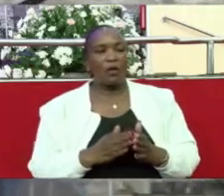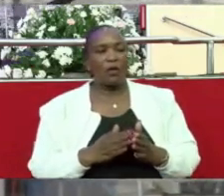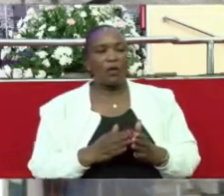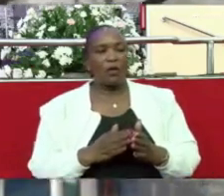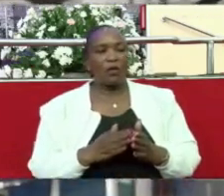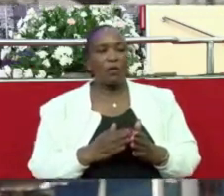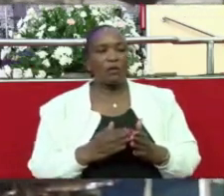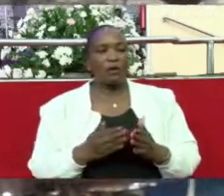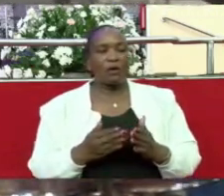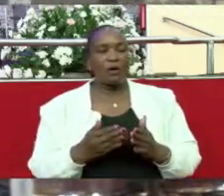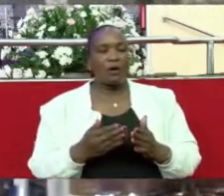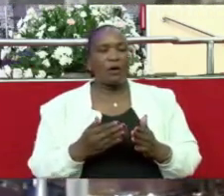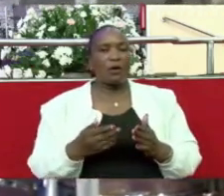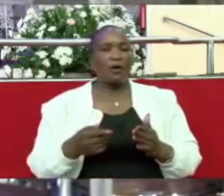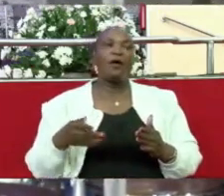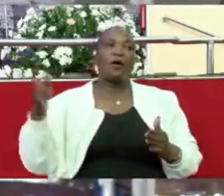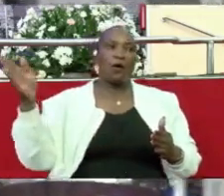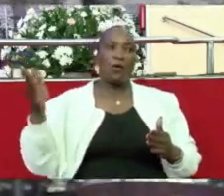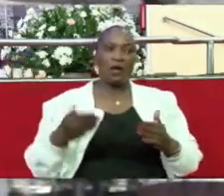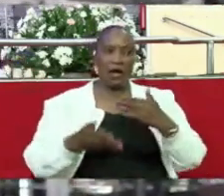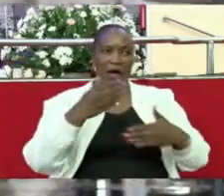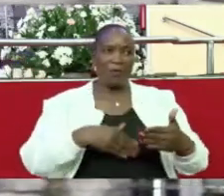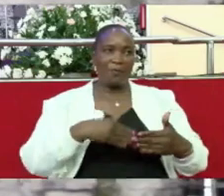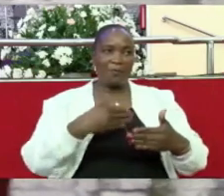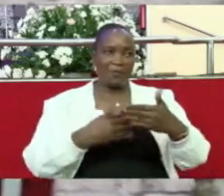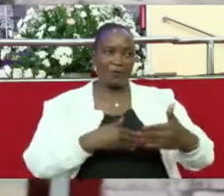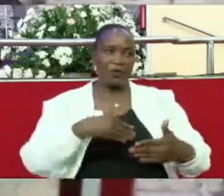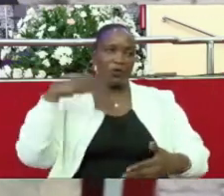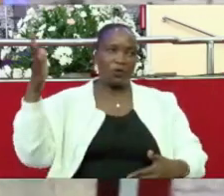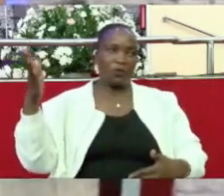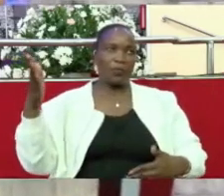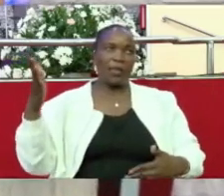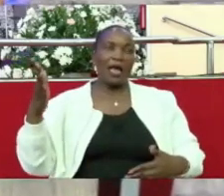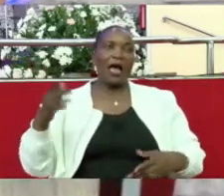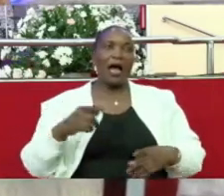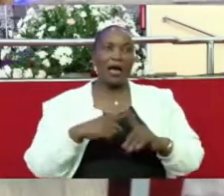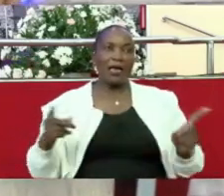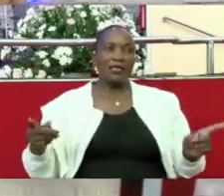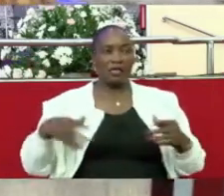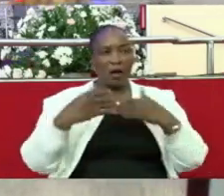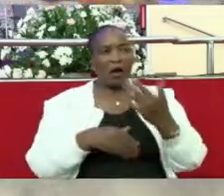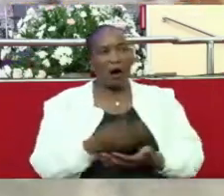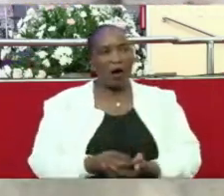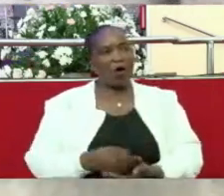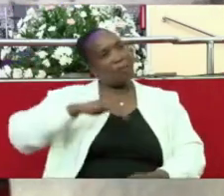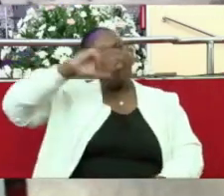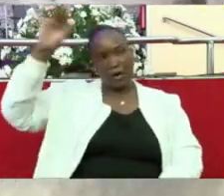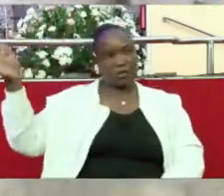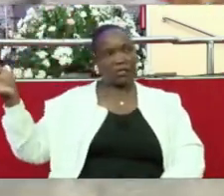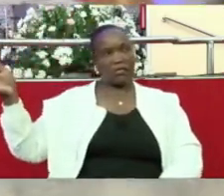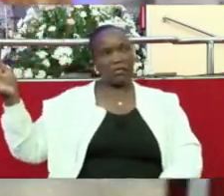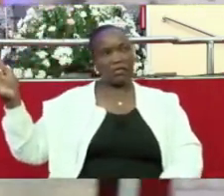We want to speak to you, commanding you to bow. Not in our name. Katika jina la, not in